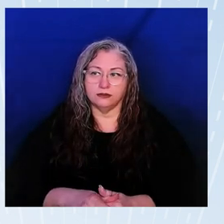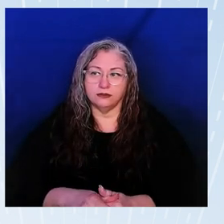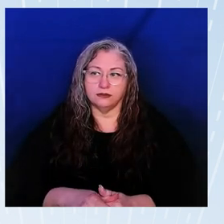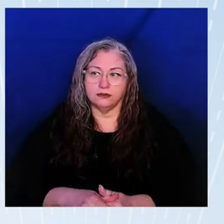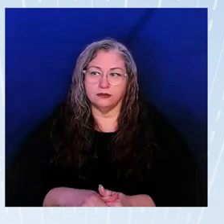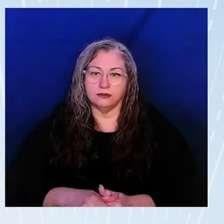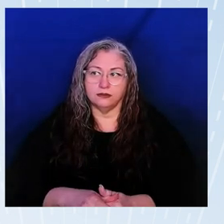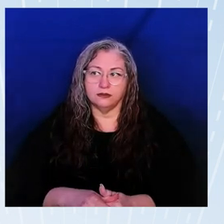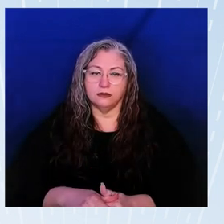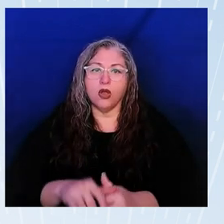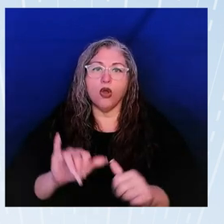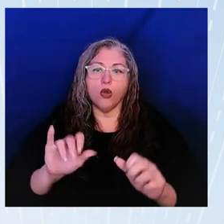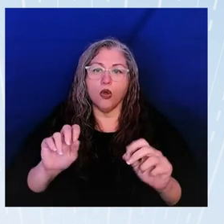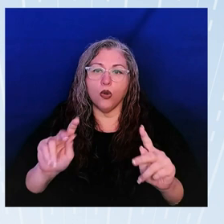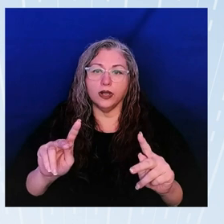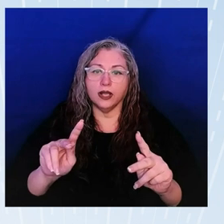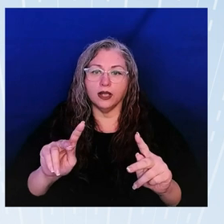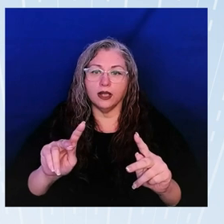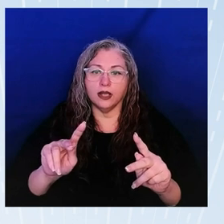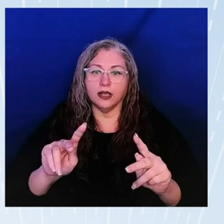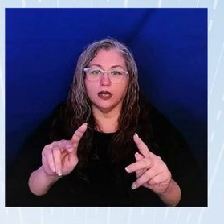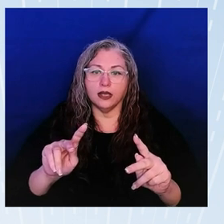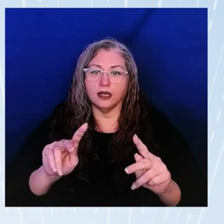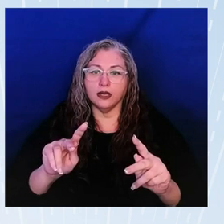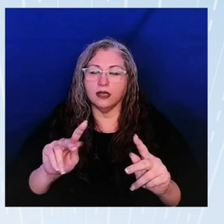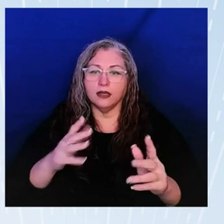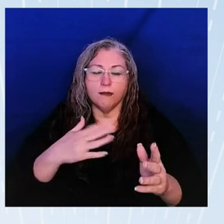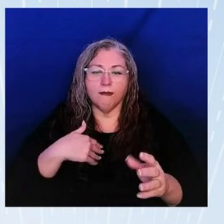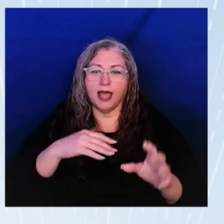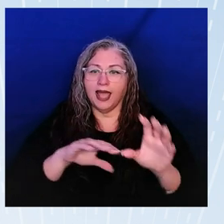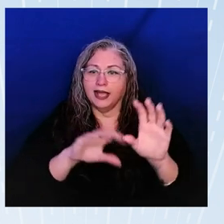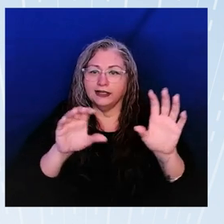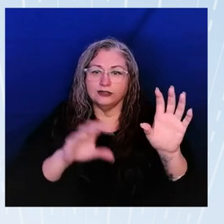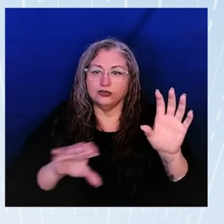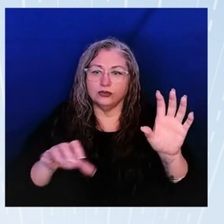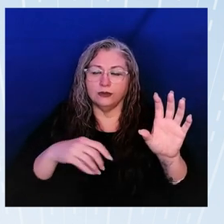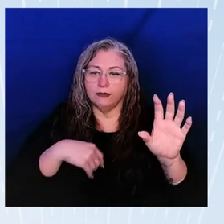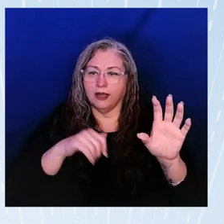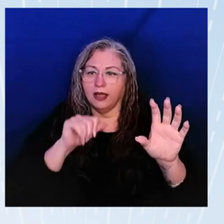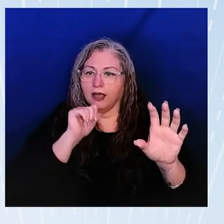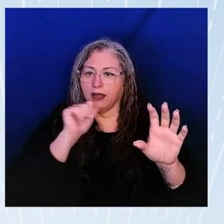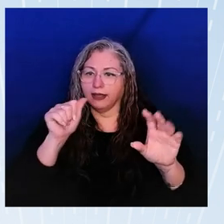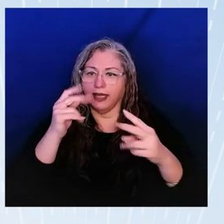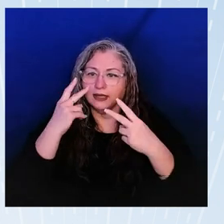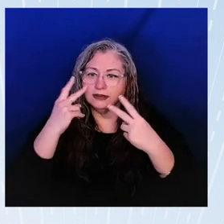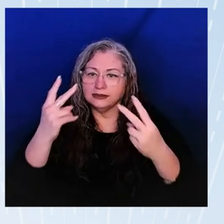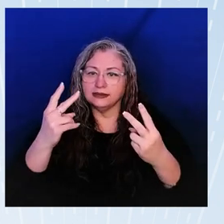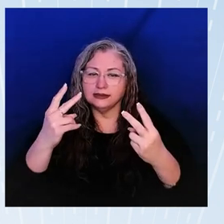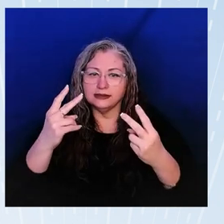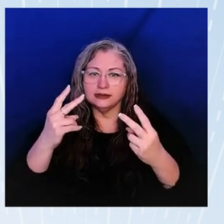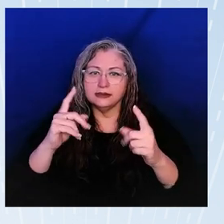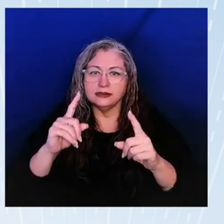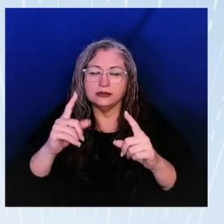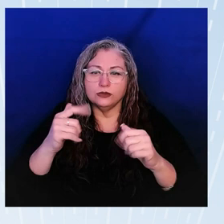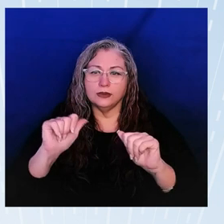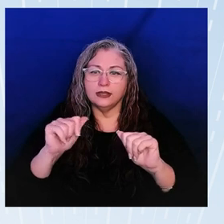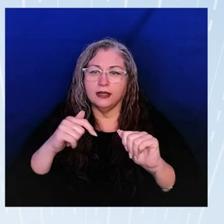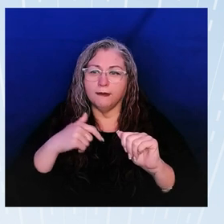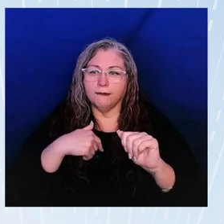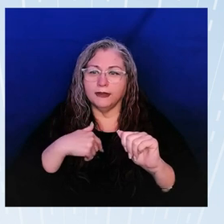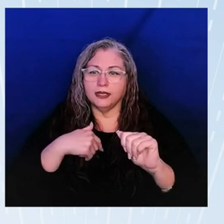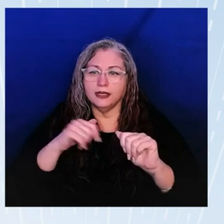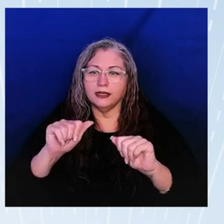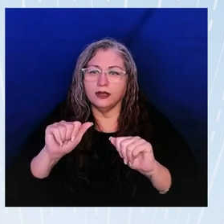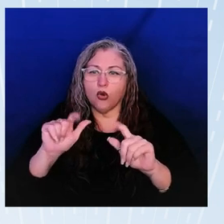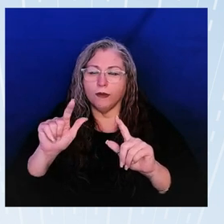Okay. Yeah, in my Zoom, I'm not able to see it. So let me open the